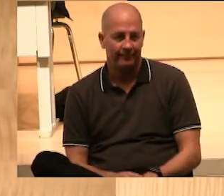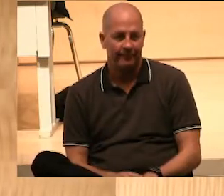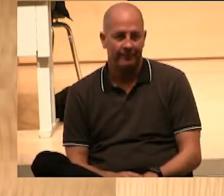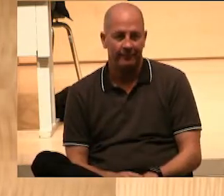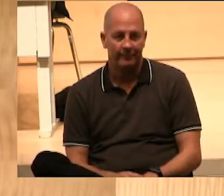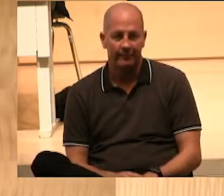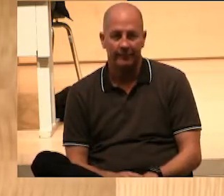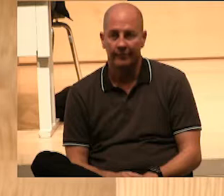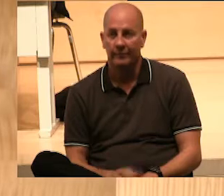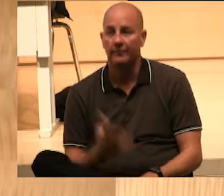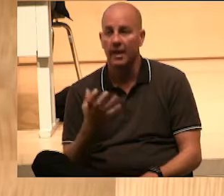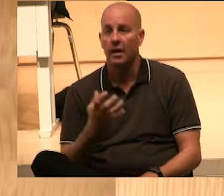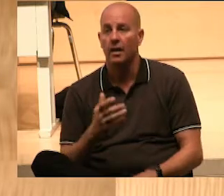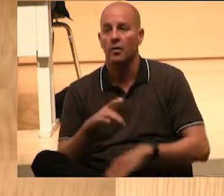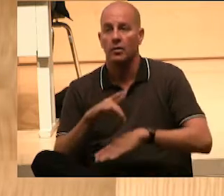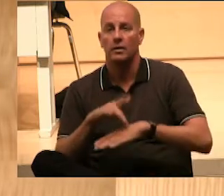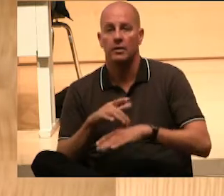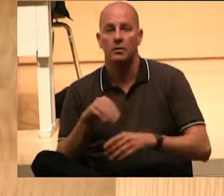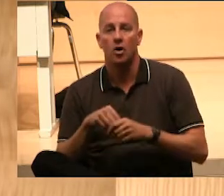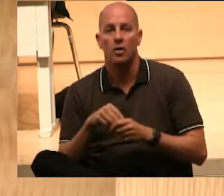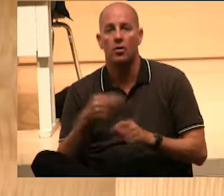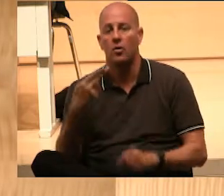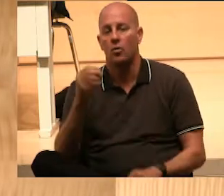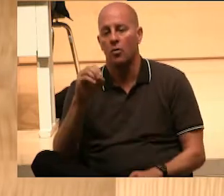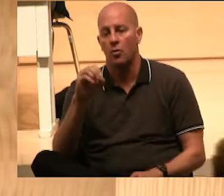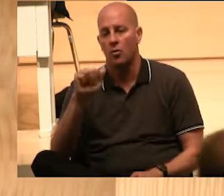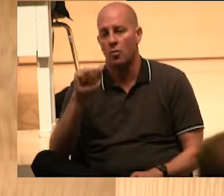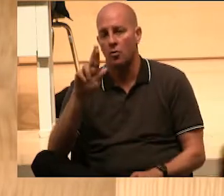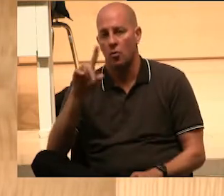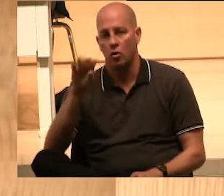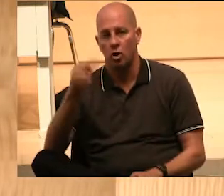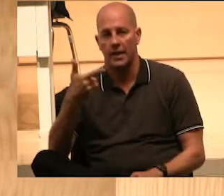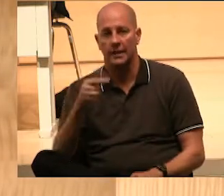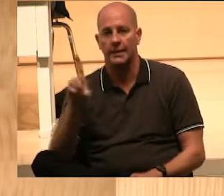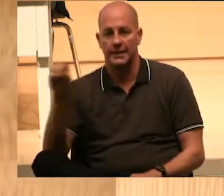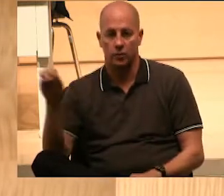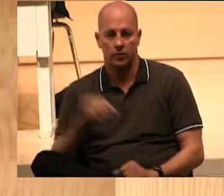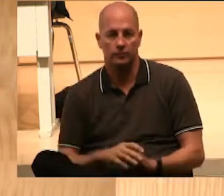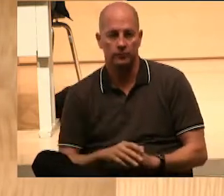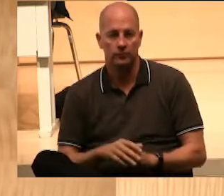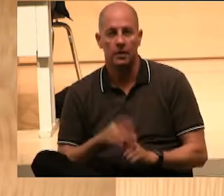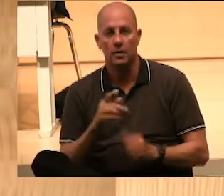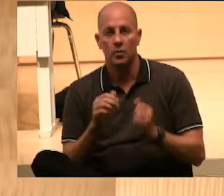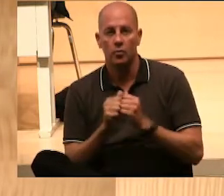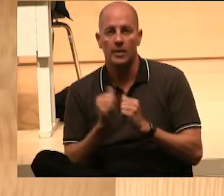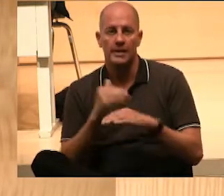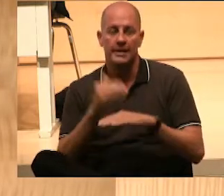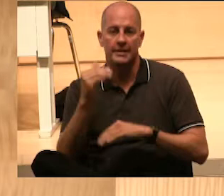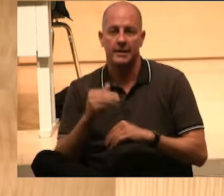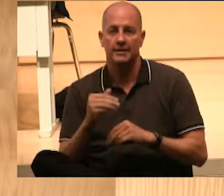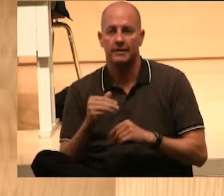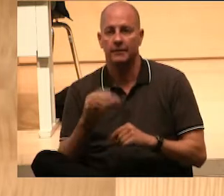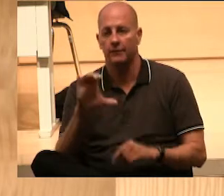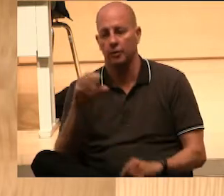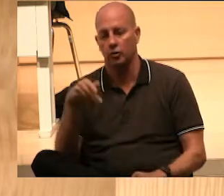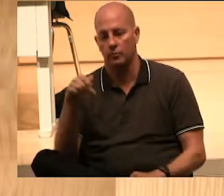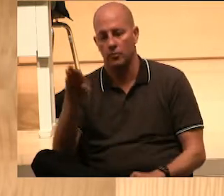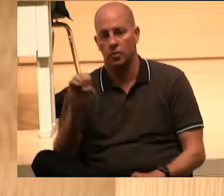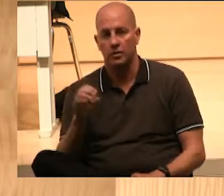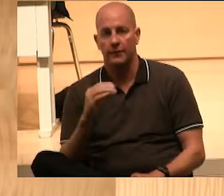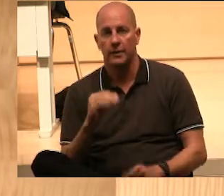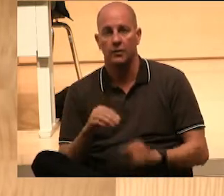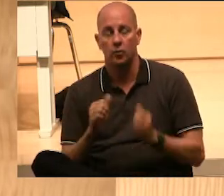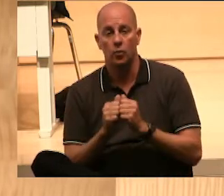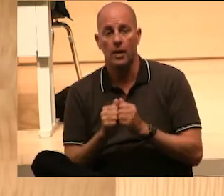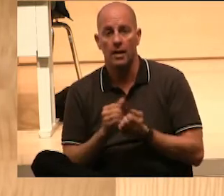So I do want to touch on hoarding disorders. This is a really big problem. It falls in the obsessive compulsive and related disorders category. And with hoarding,